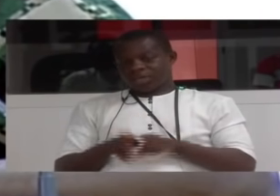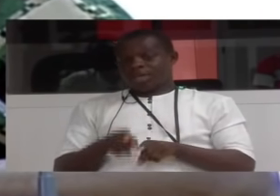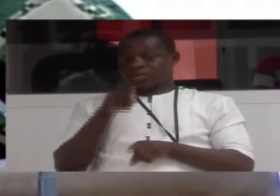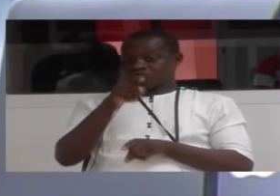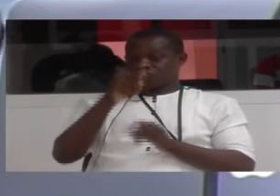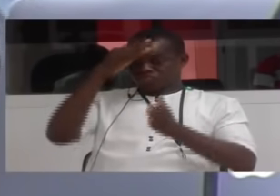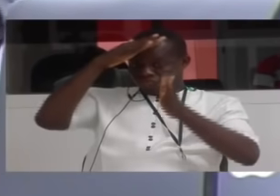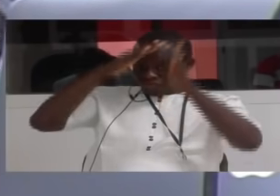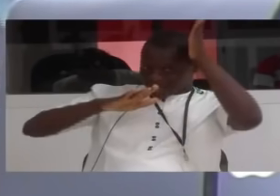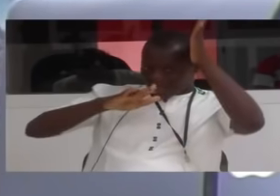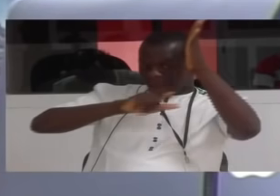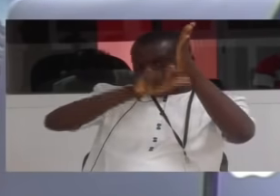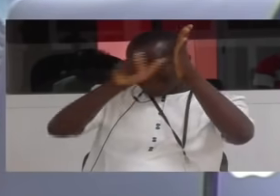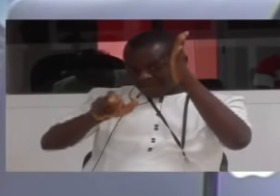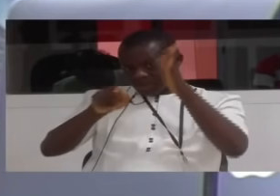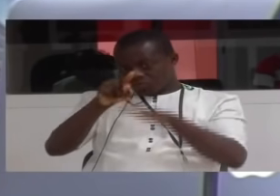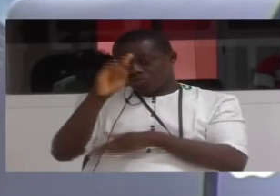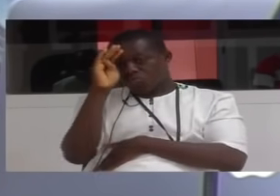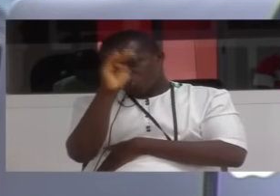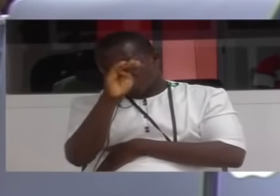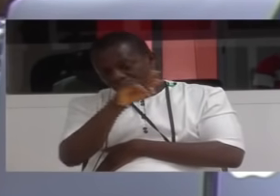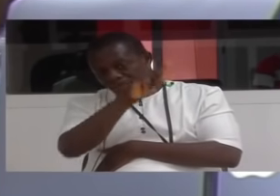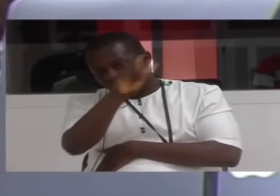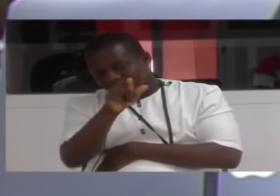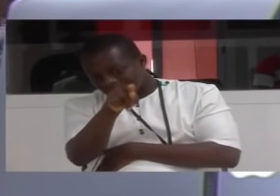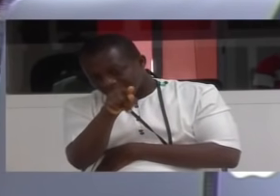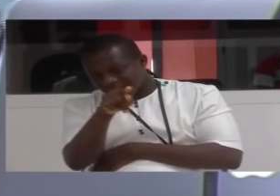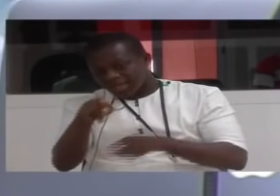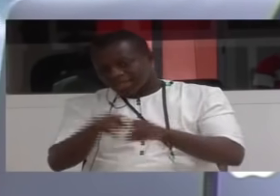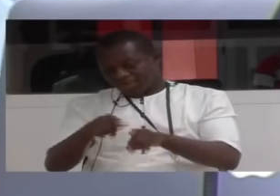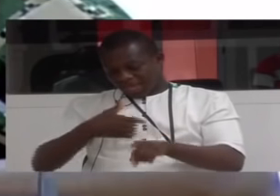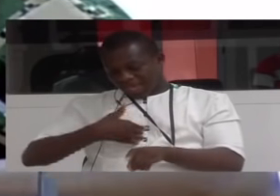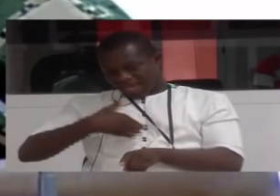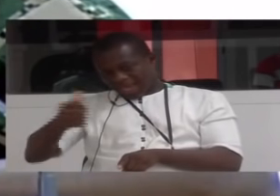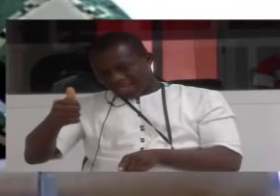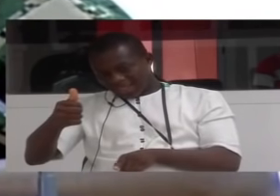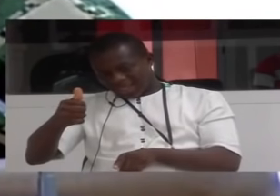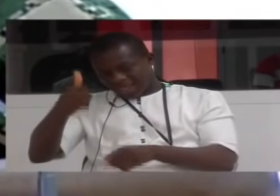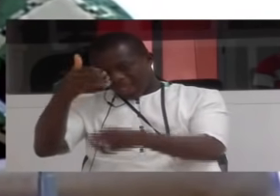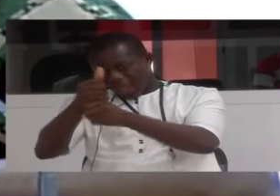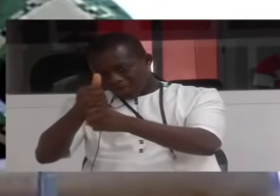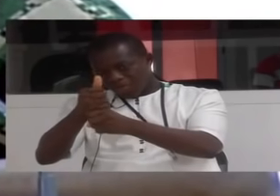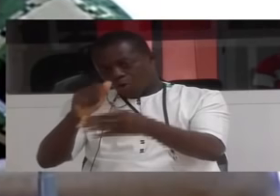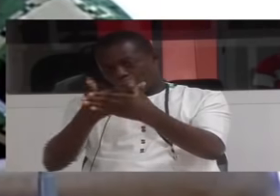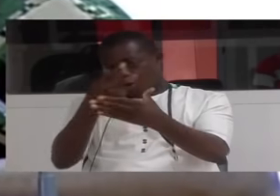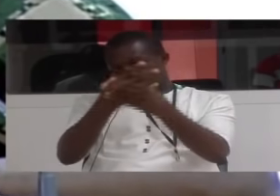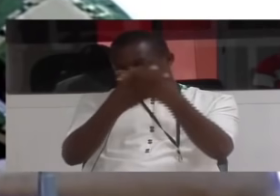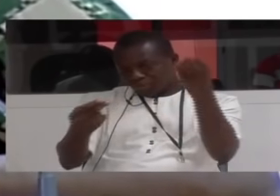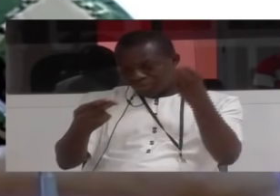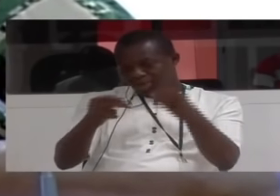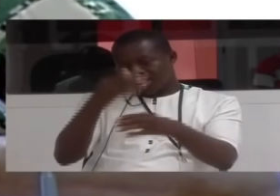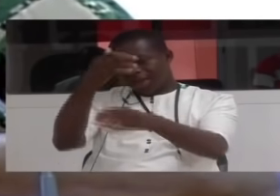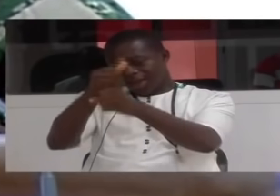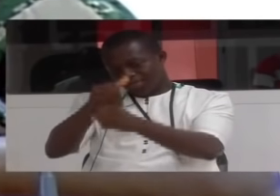soldier, what would you call this person, a loyal agent or a double agent? Koku naka ngay